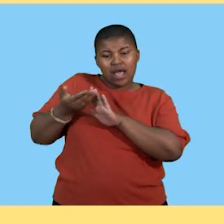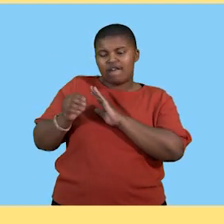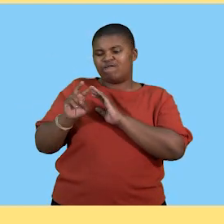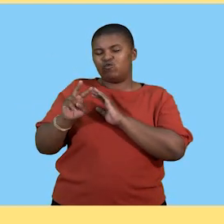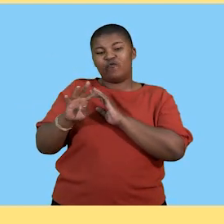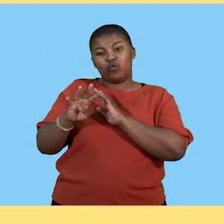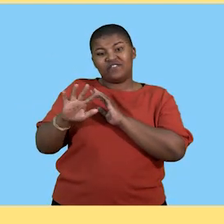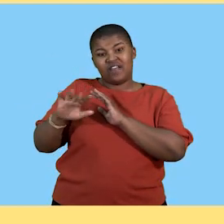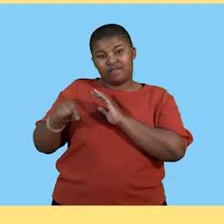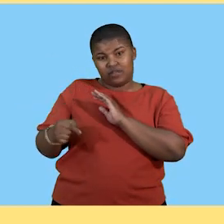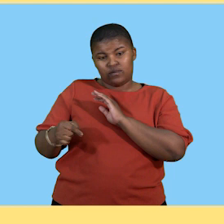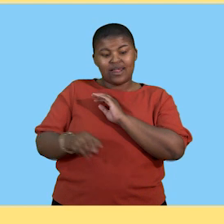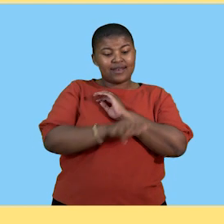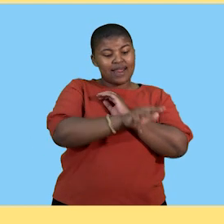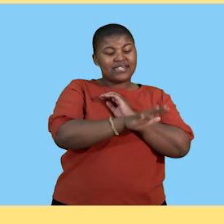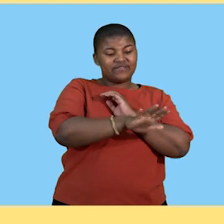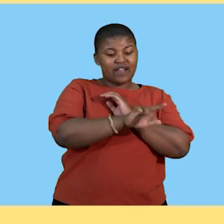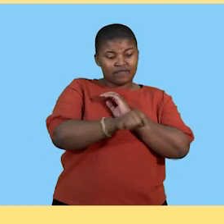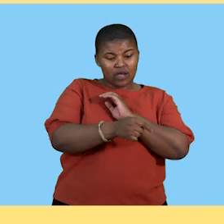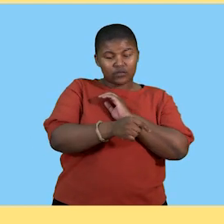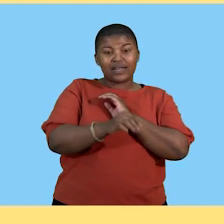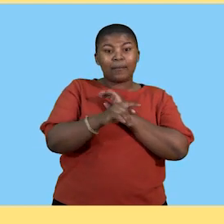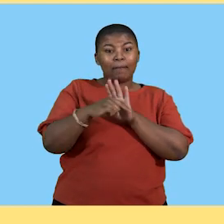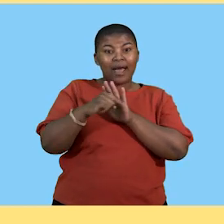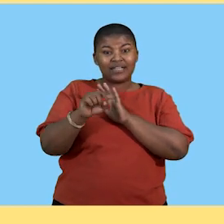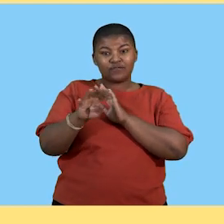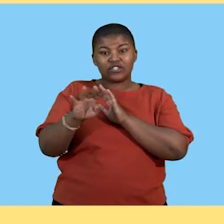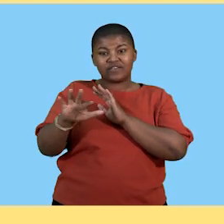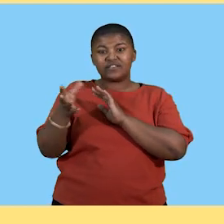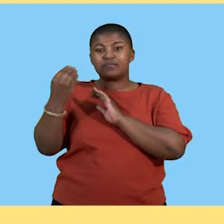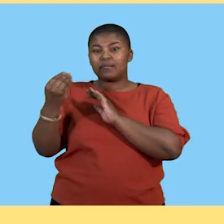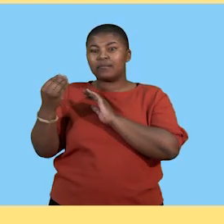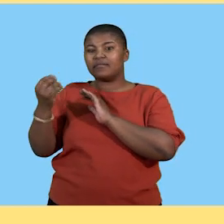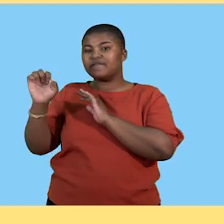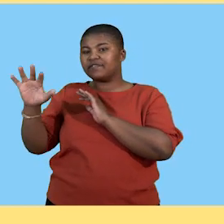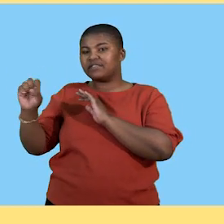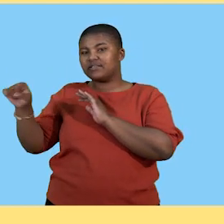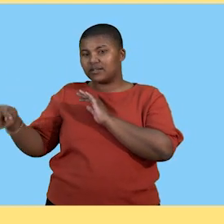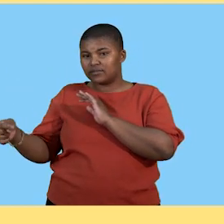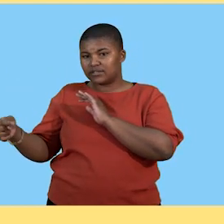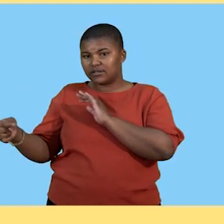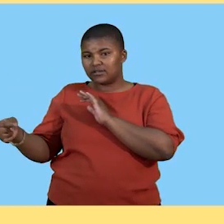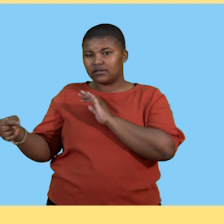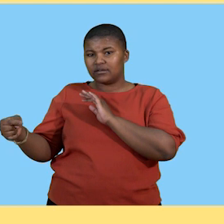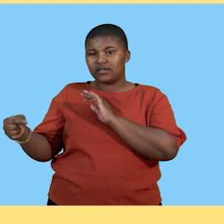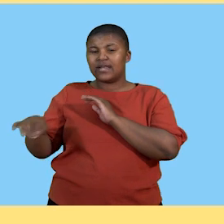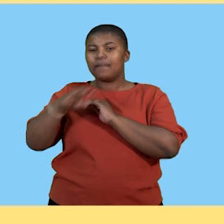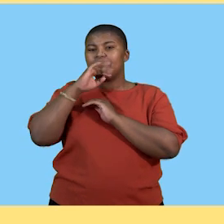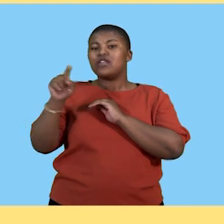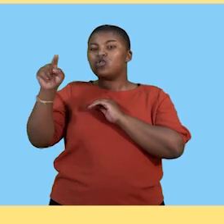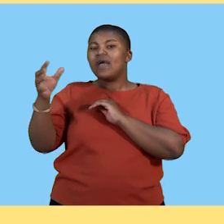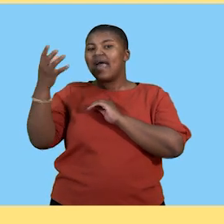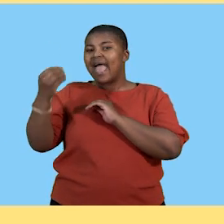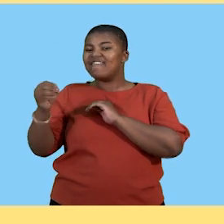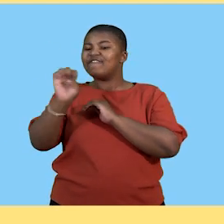going to mature, 45,000. 95 minus 45, that gives you 50,000.